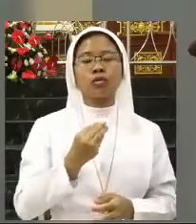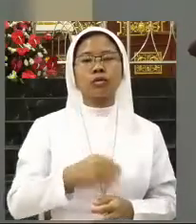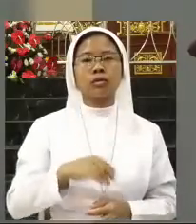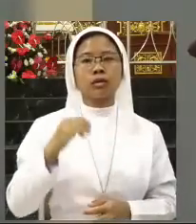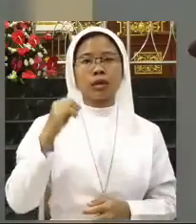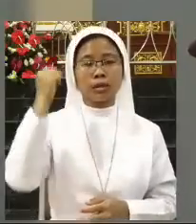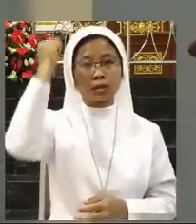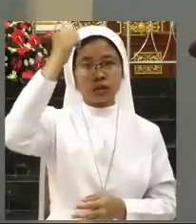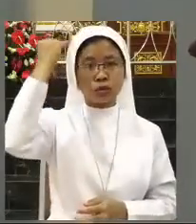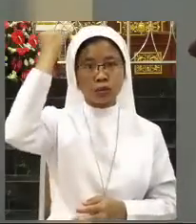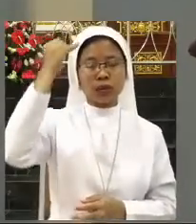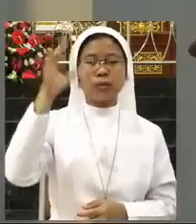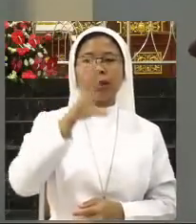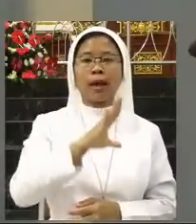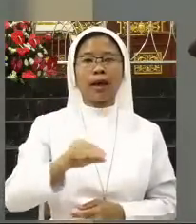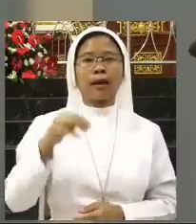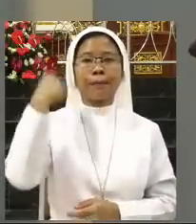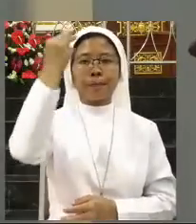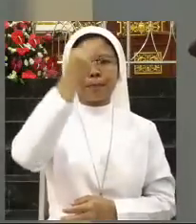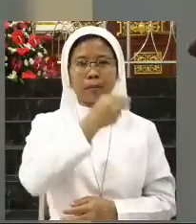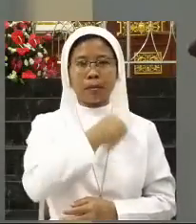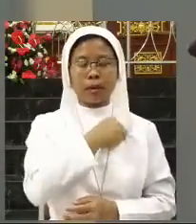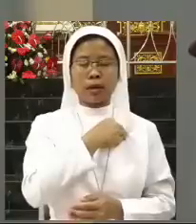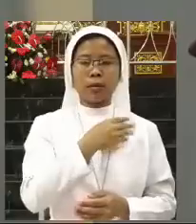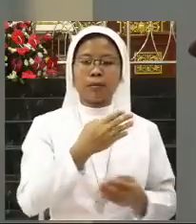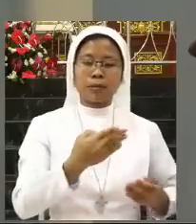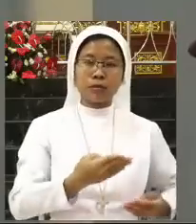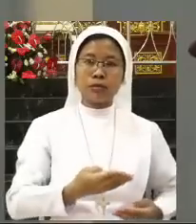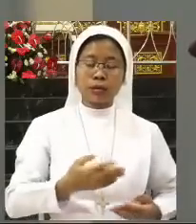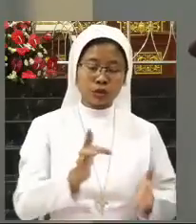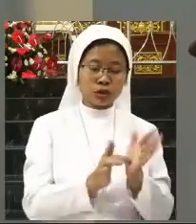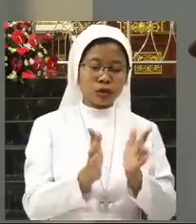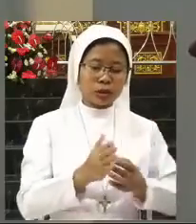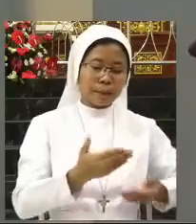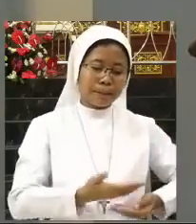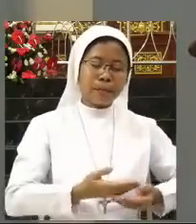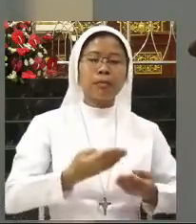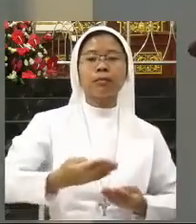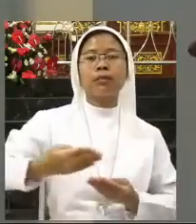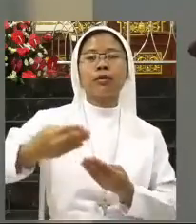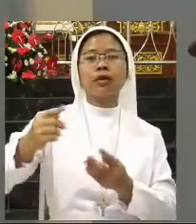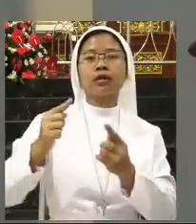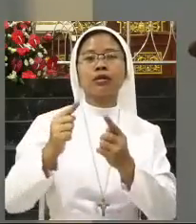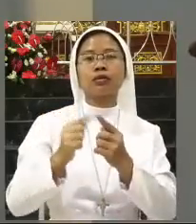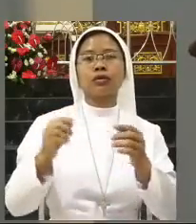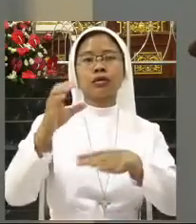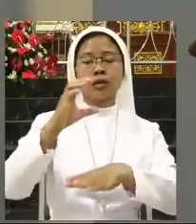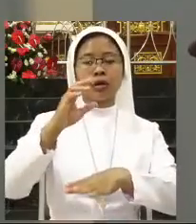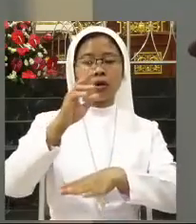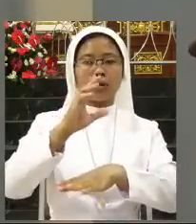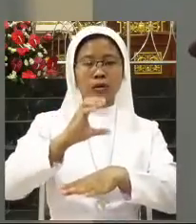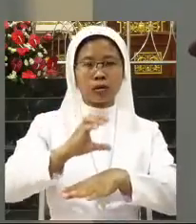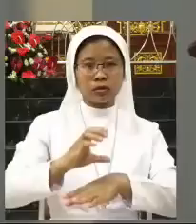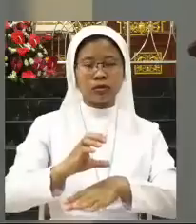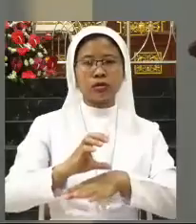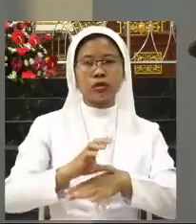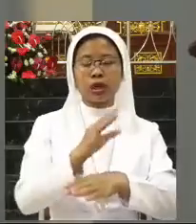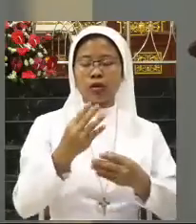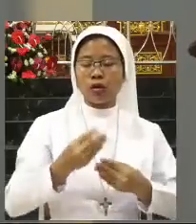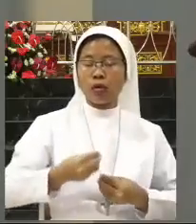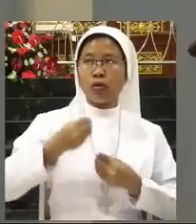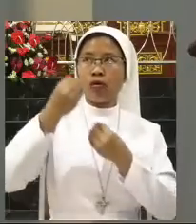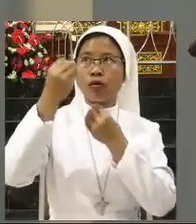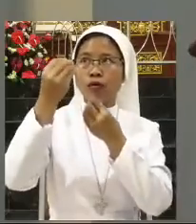and Mary took him to Jerusalem to present him to the Lord, and to offer a